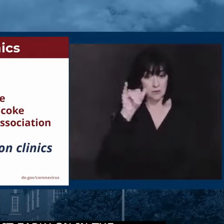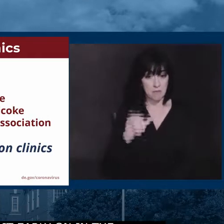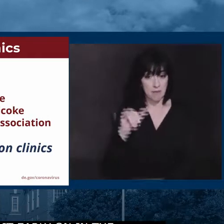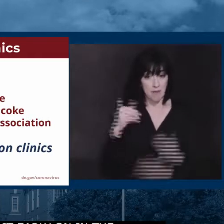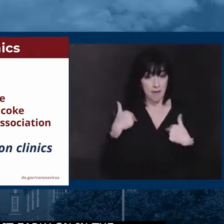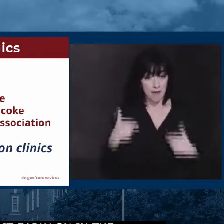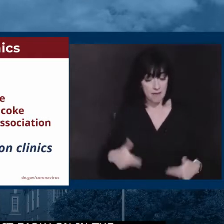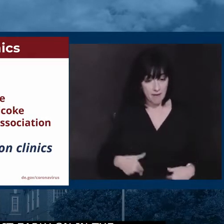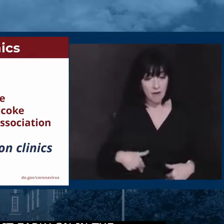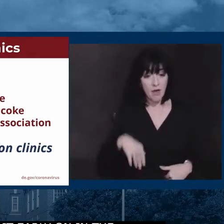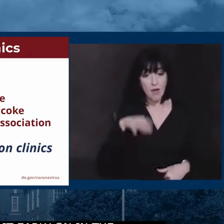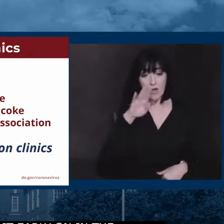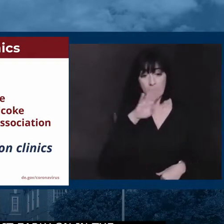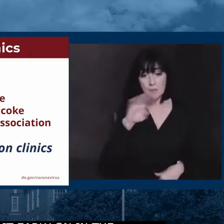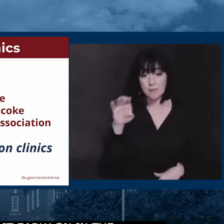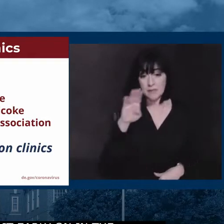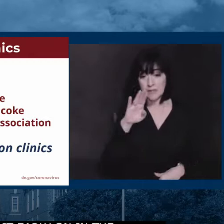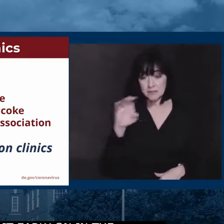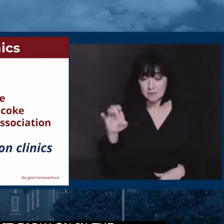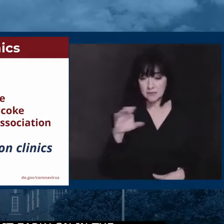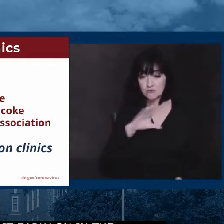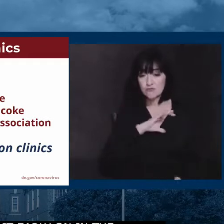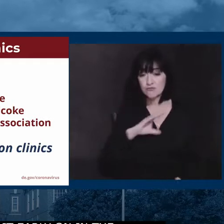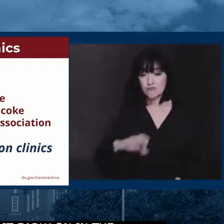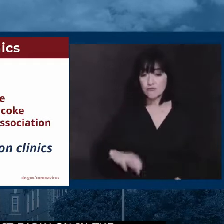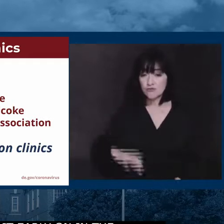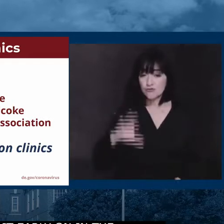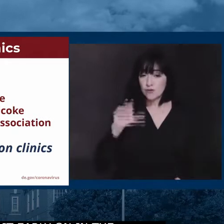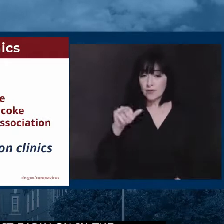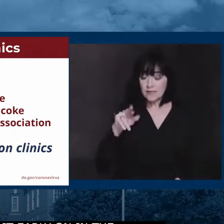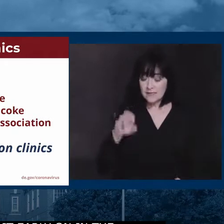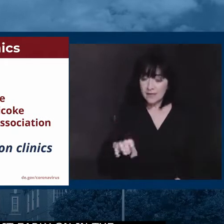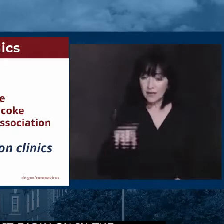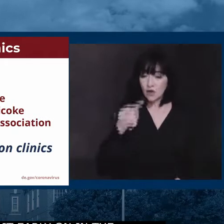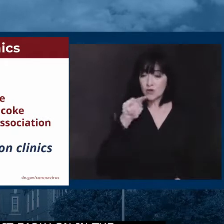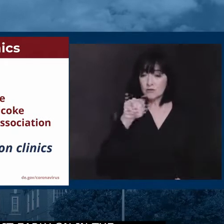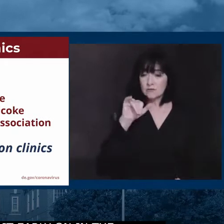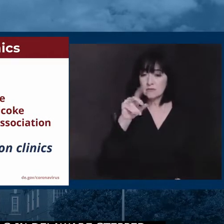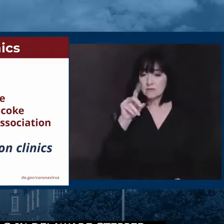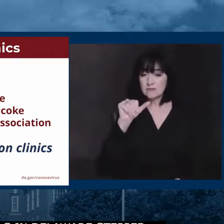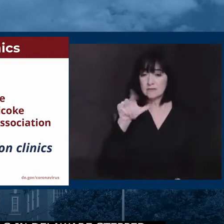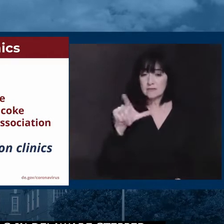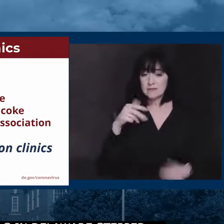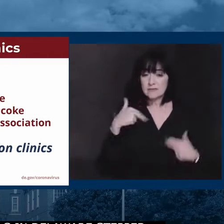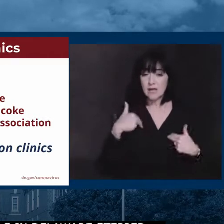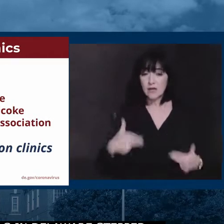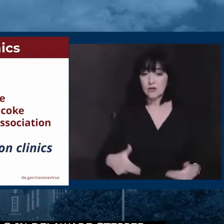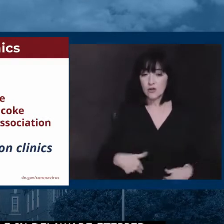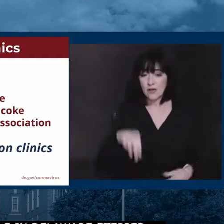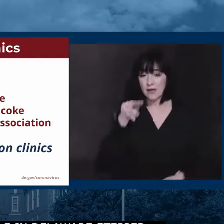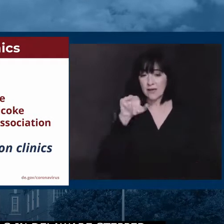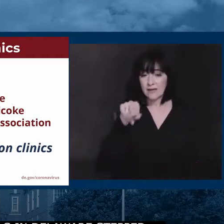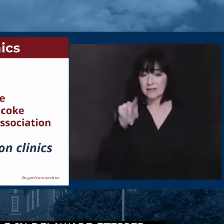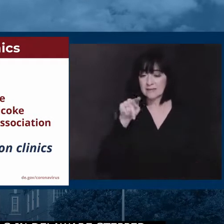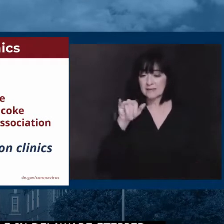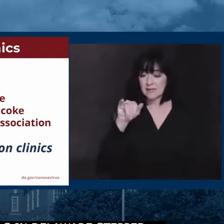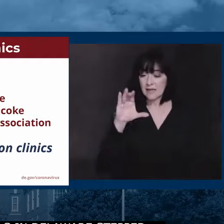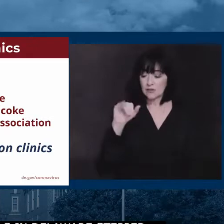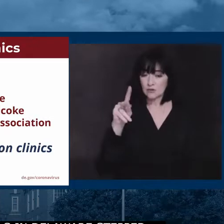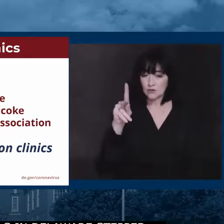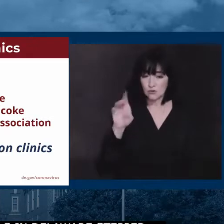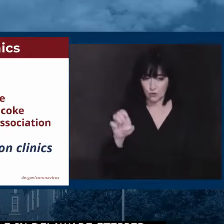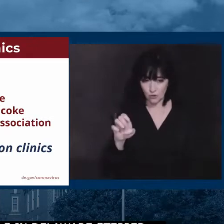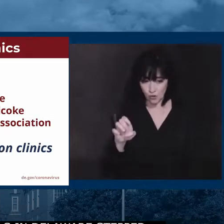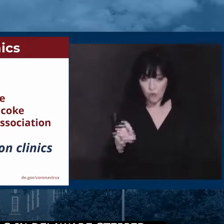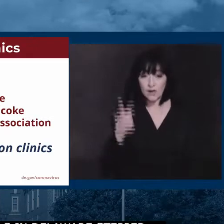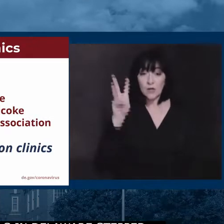found out that this treatment was coming. We've got Bay Health BB, Christiana Care, Tidal Health Nanacoke, and the Wilmington's